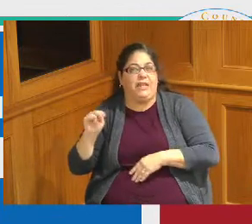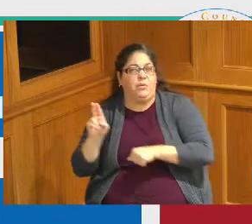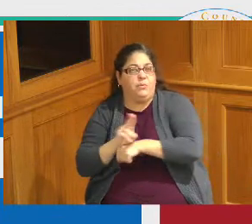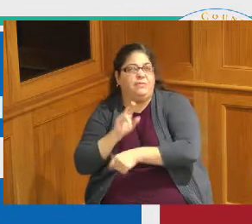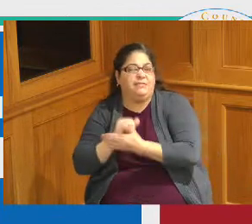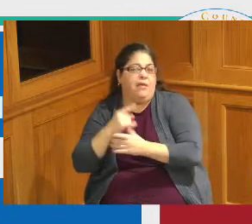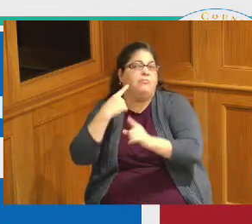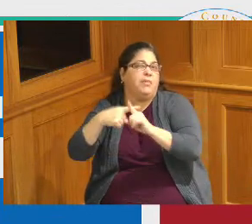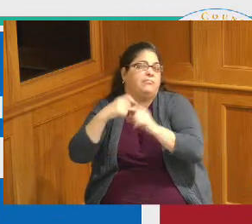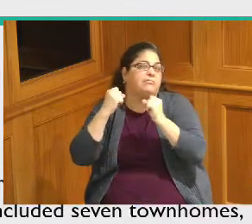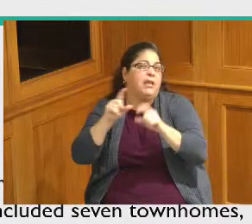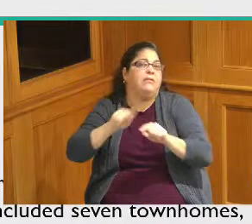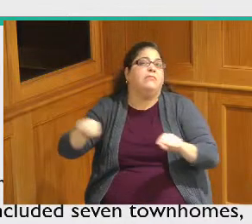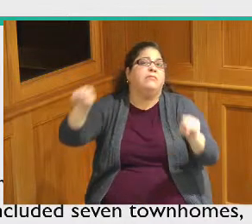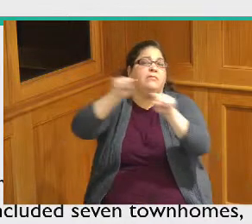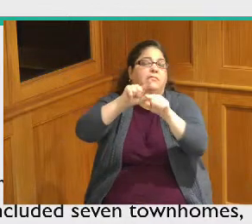Next.